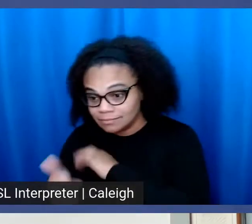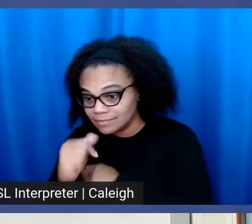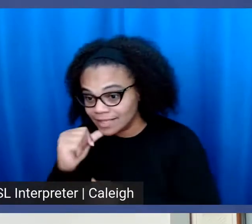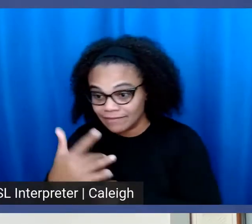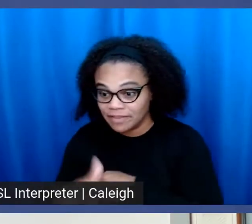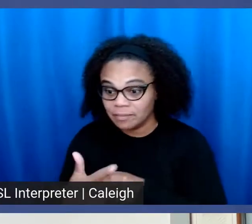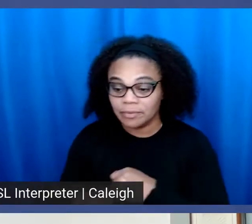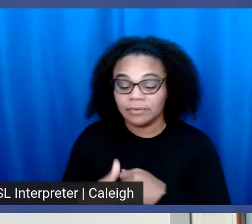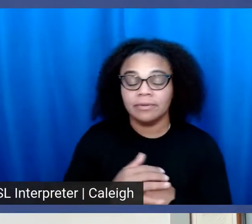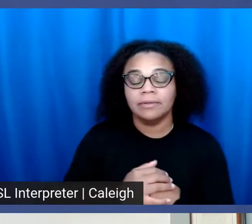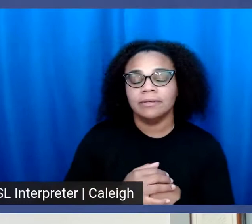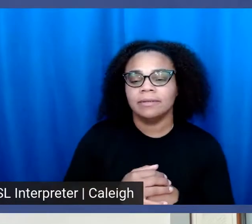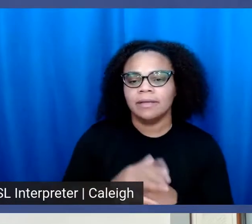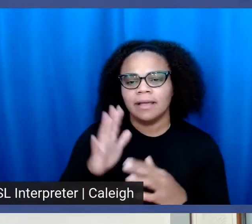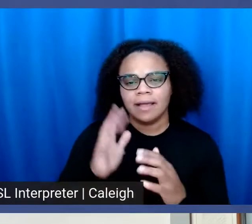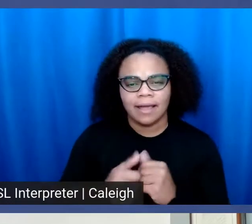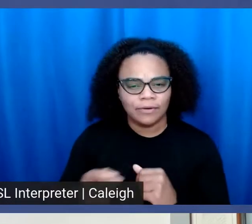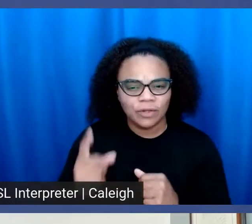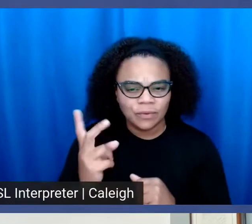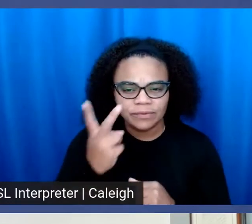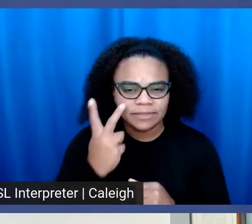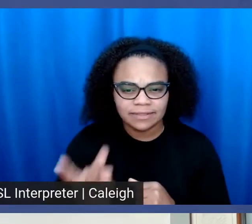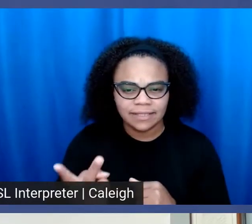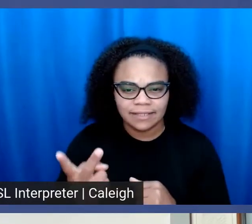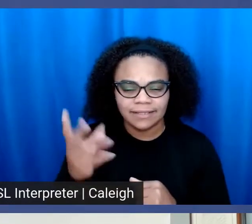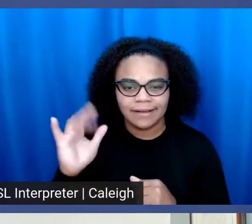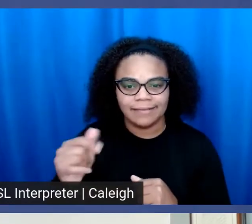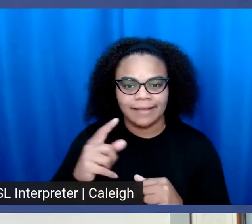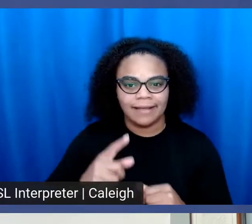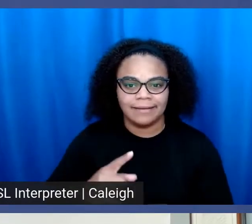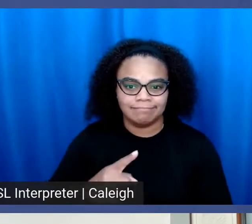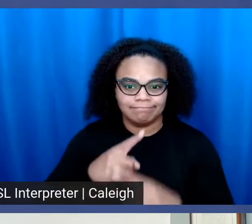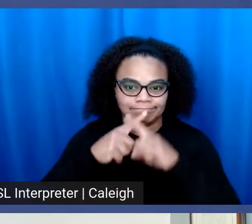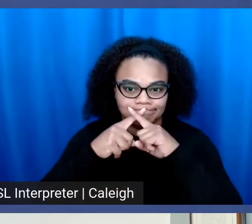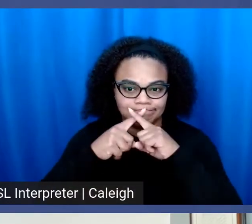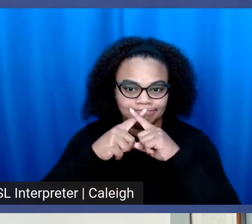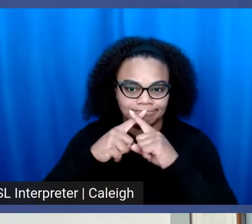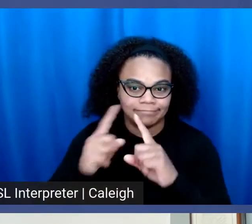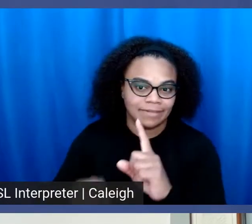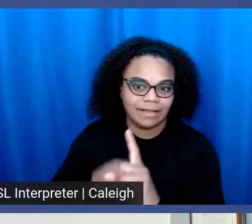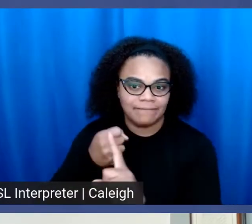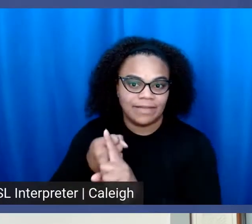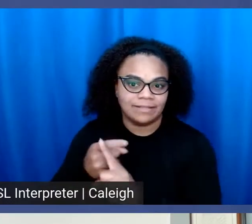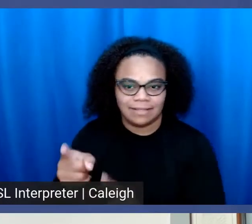you see this censorship affecting them directly?